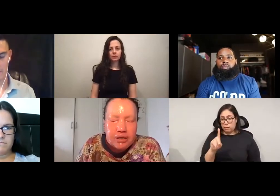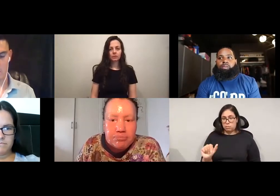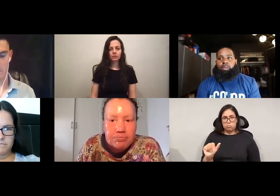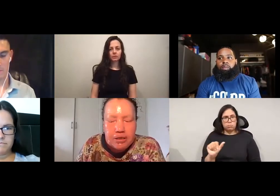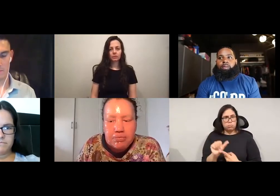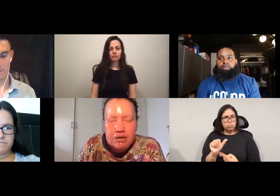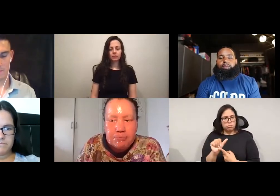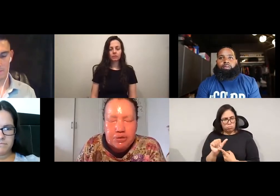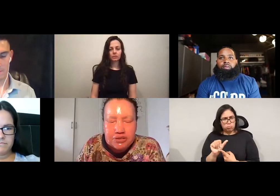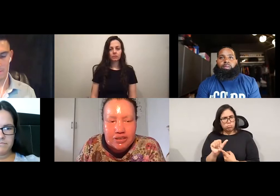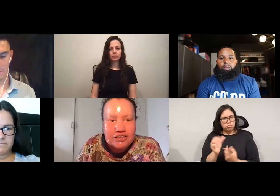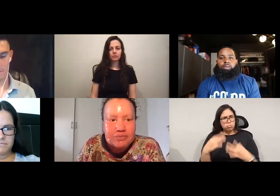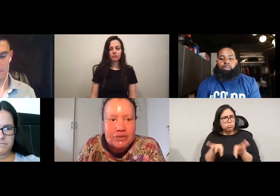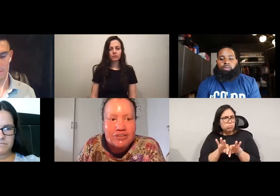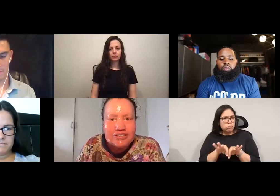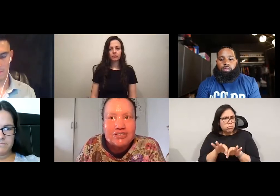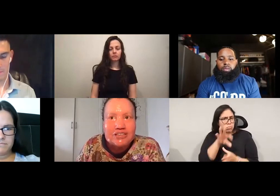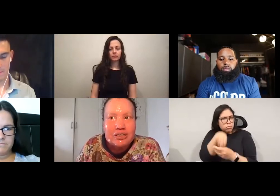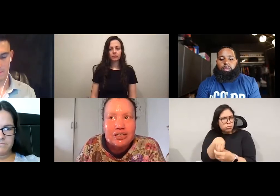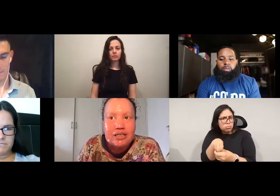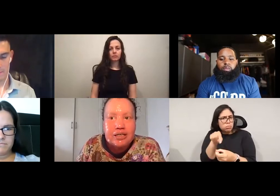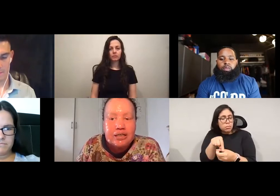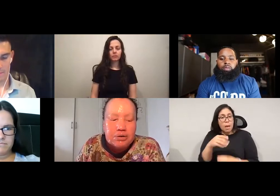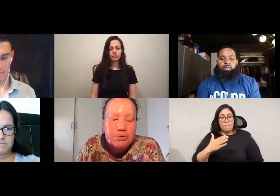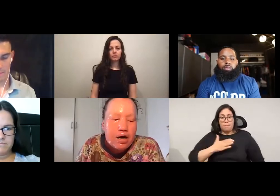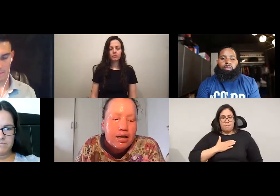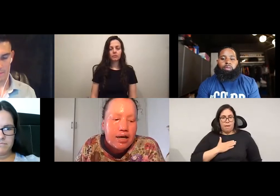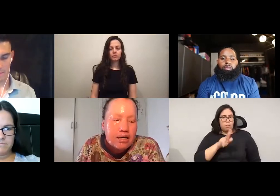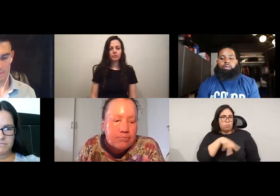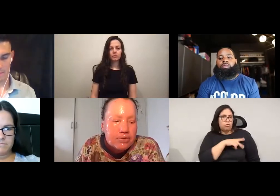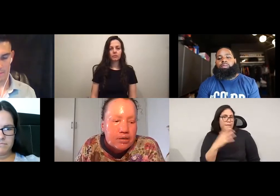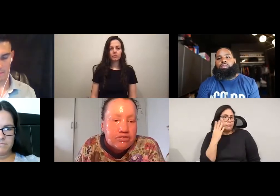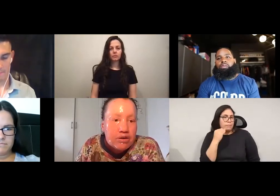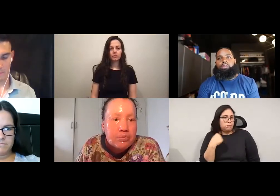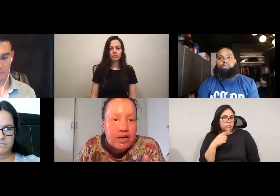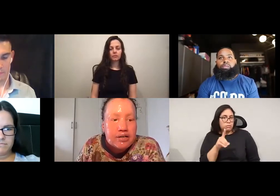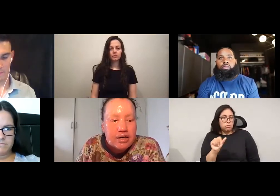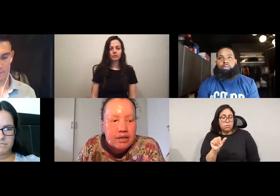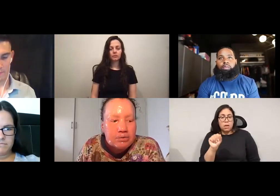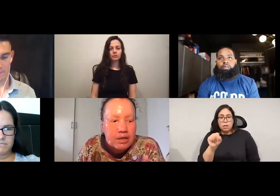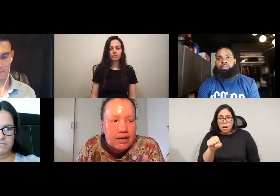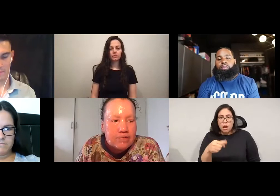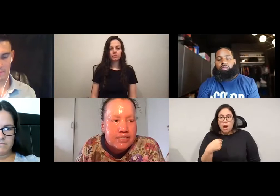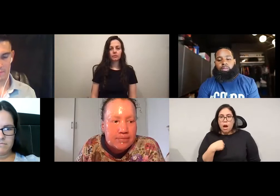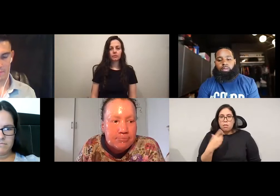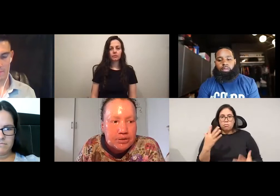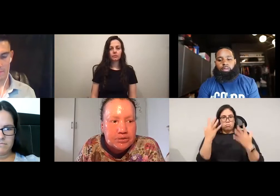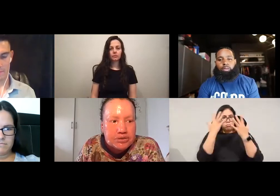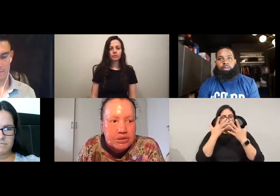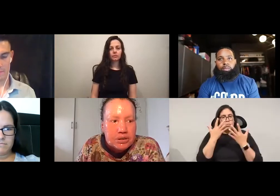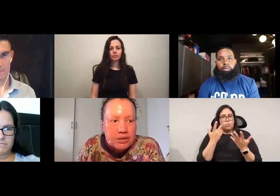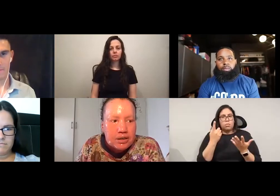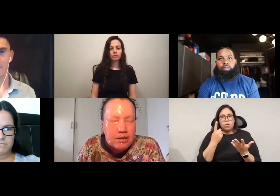In my personal experience of disability, while I am very red and I look like I'm